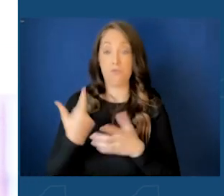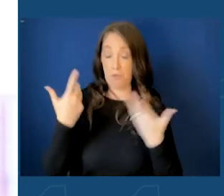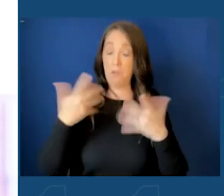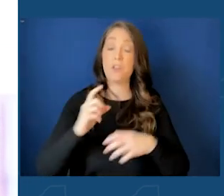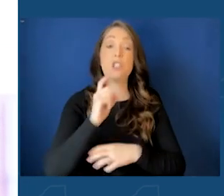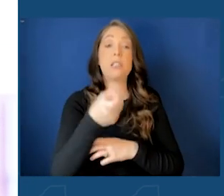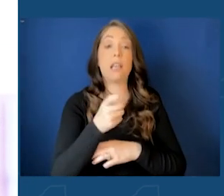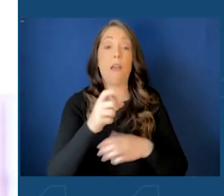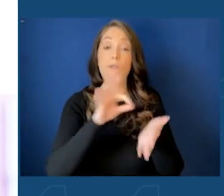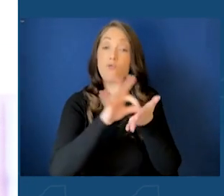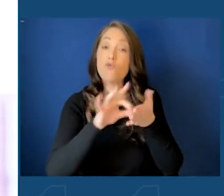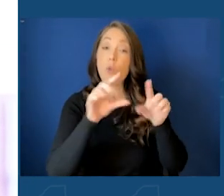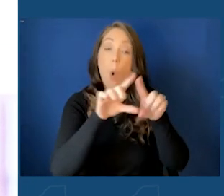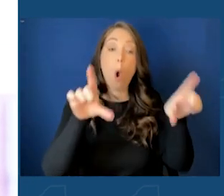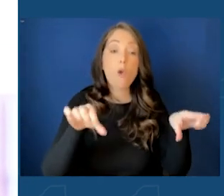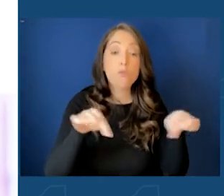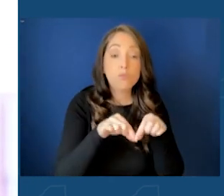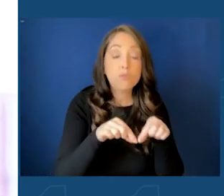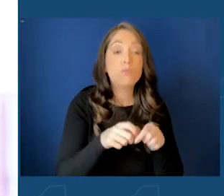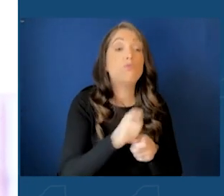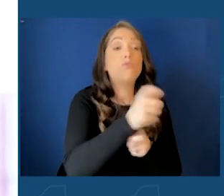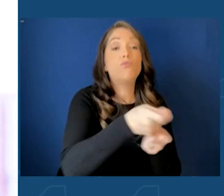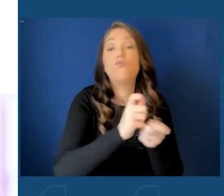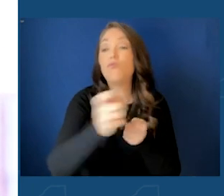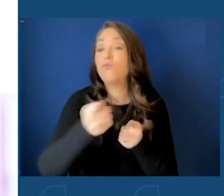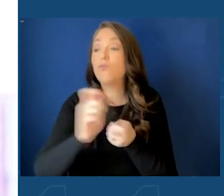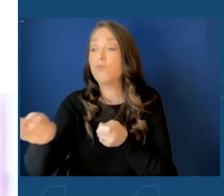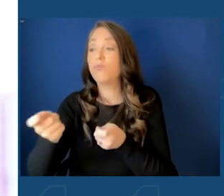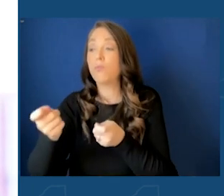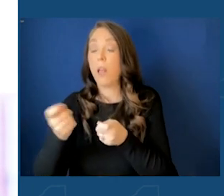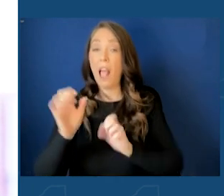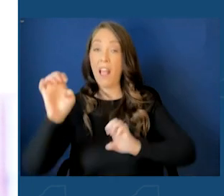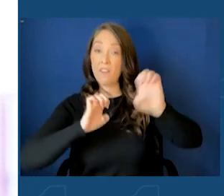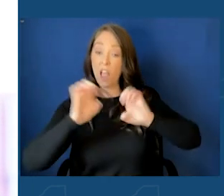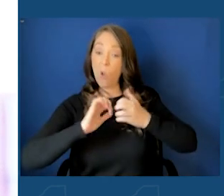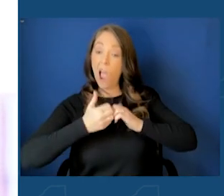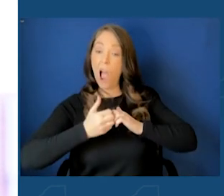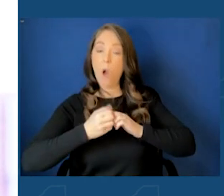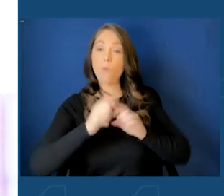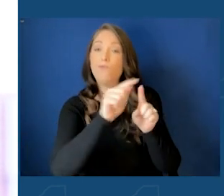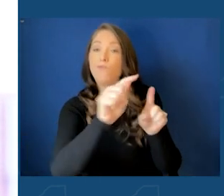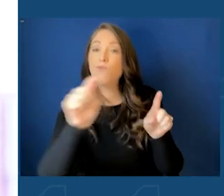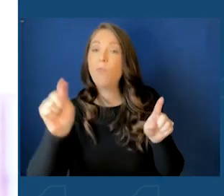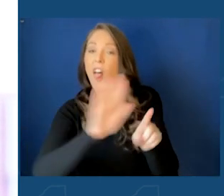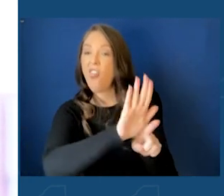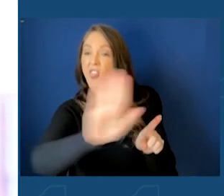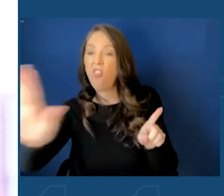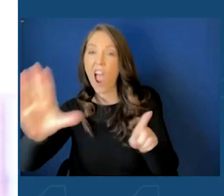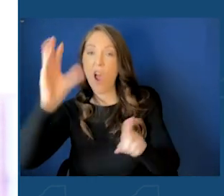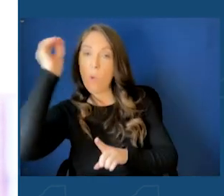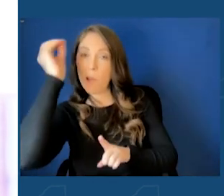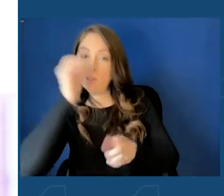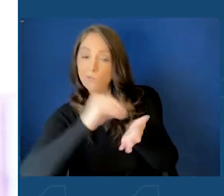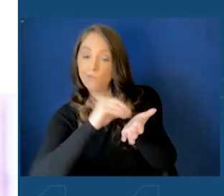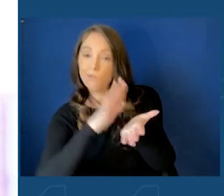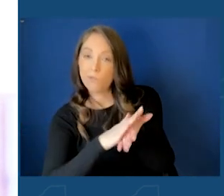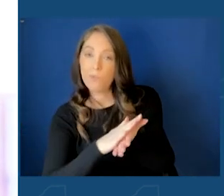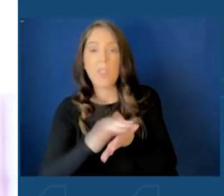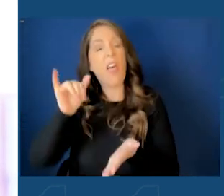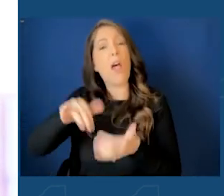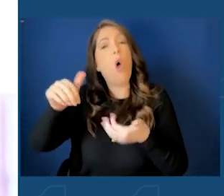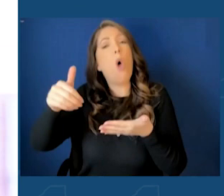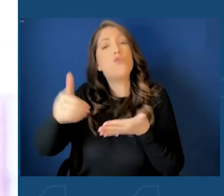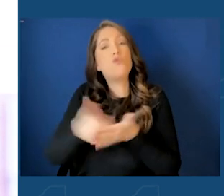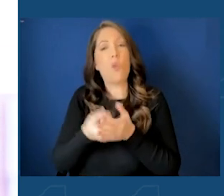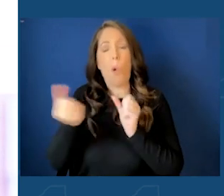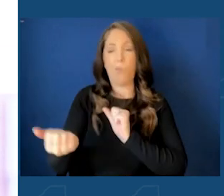in charge of it were evaluated based on what the neighbors said about the project. This is a whole new way of thinking about how government does its work. And so I